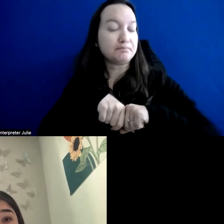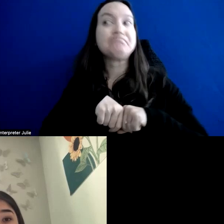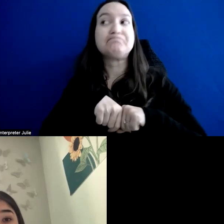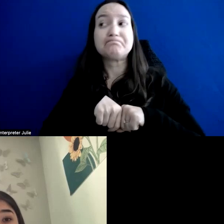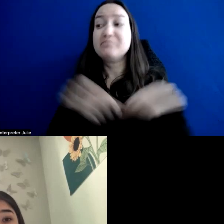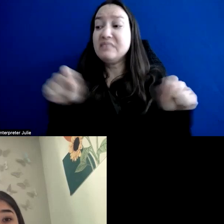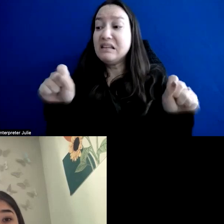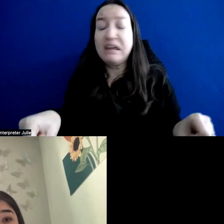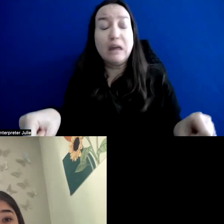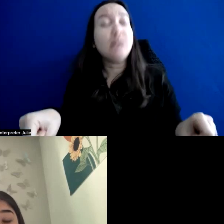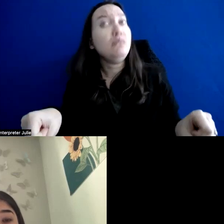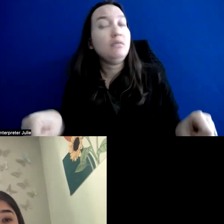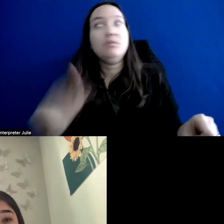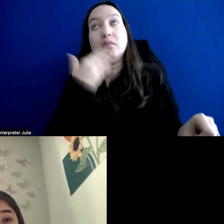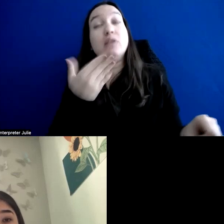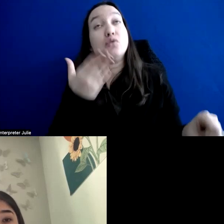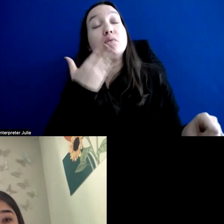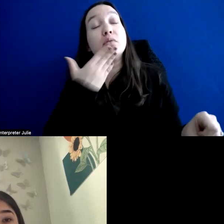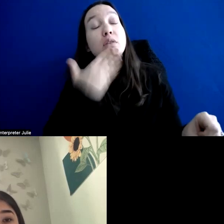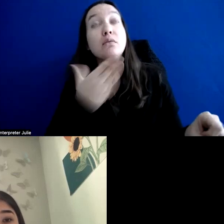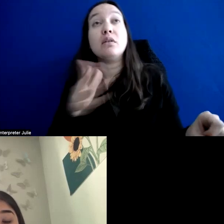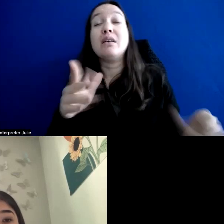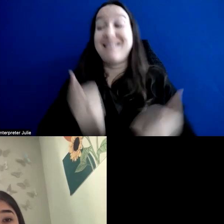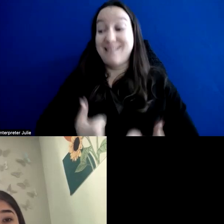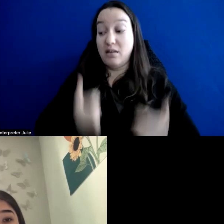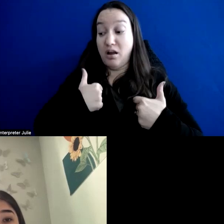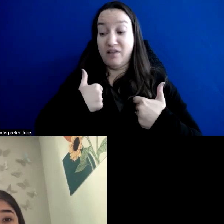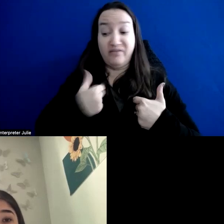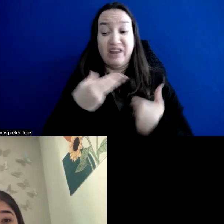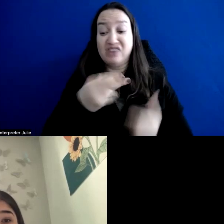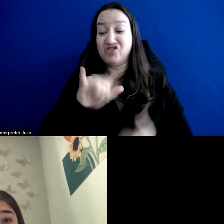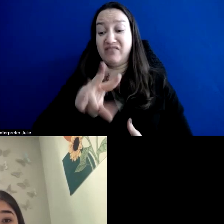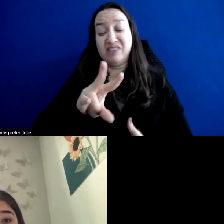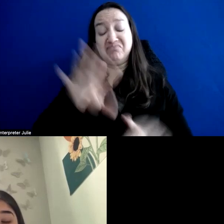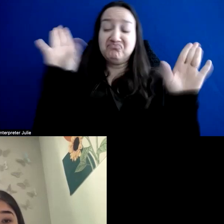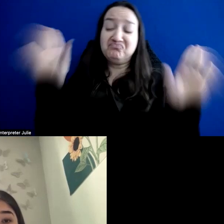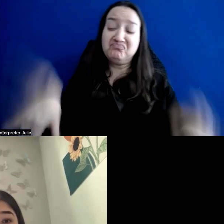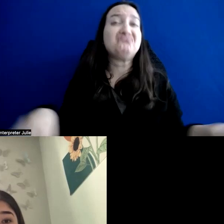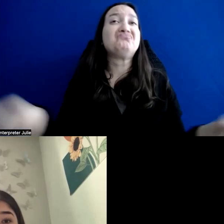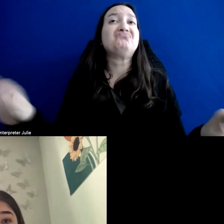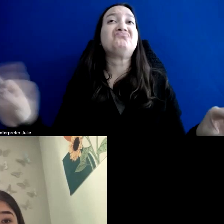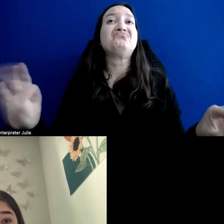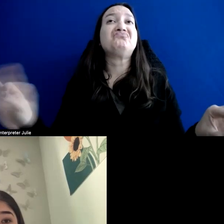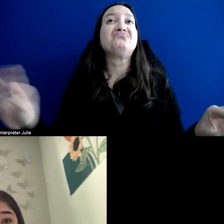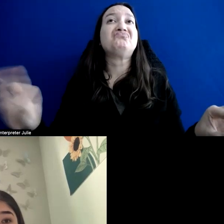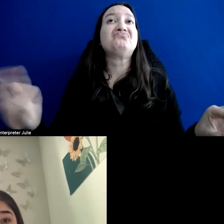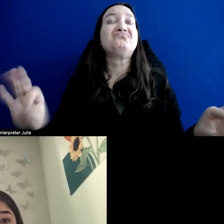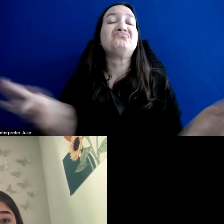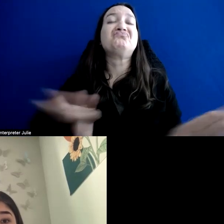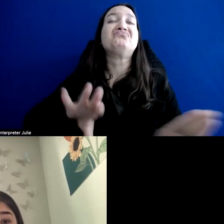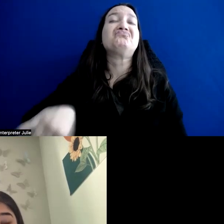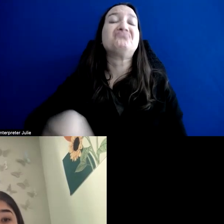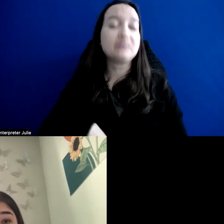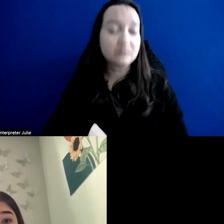are able, mercifully, and thank goodness, to be able to lead lives in which HIV is relatively can be pushed to